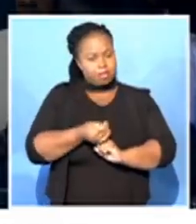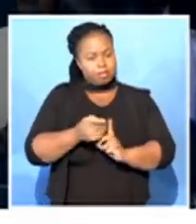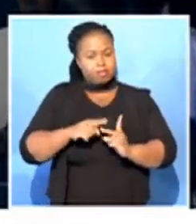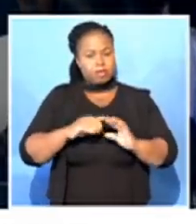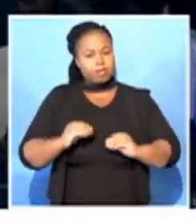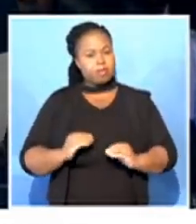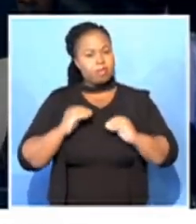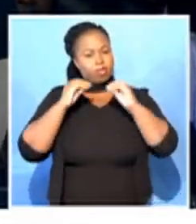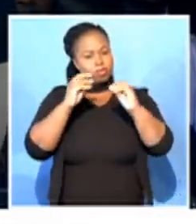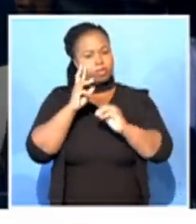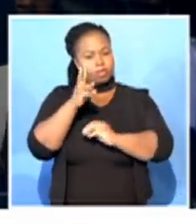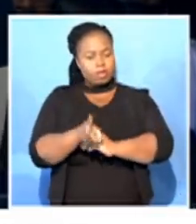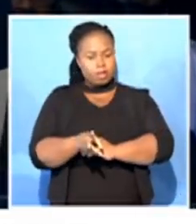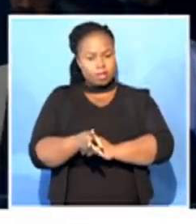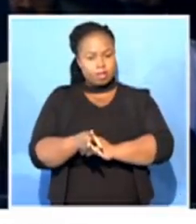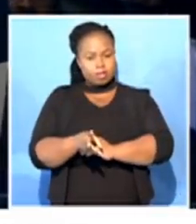protect and promote